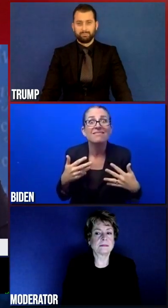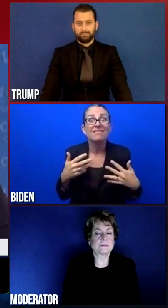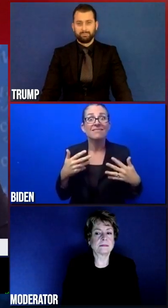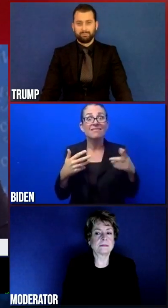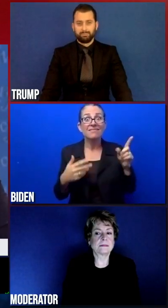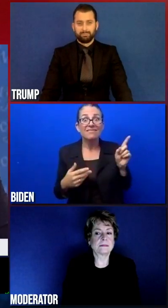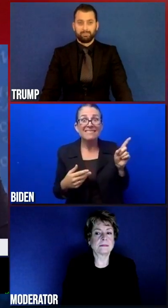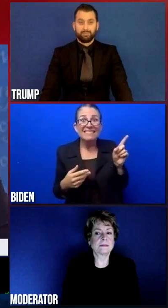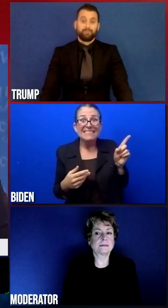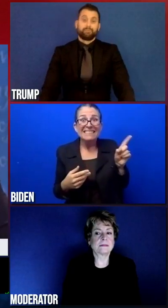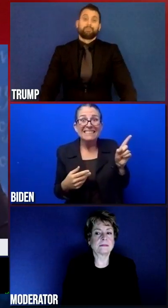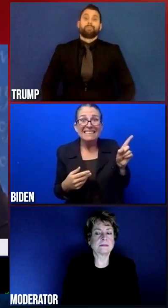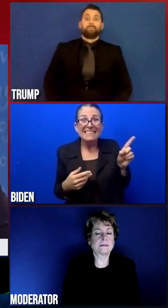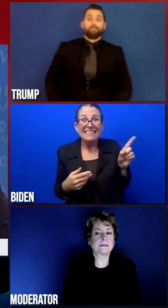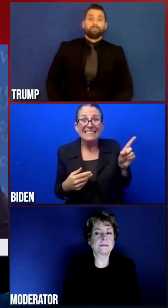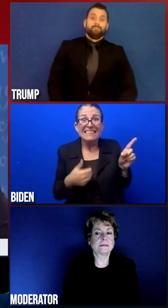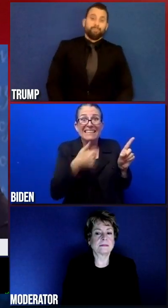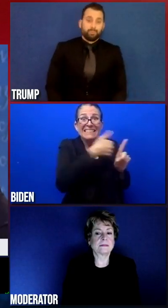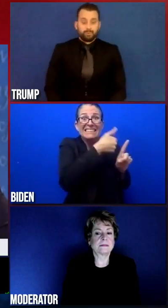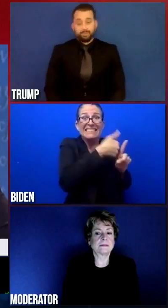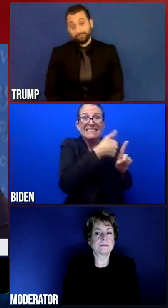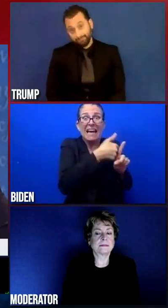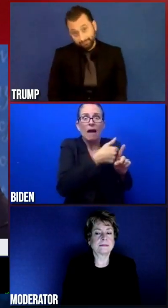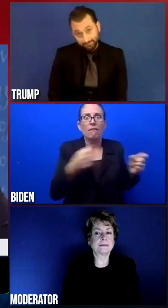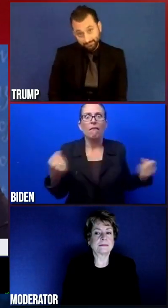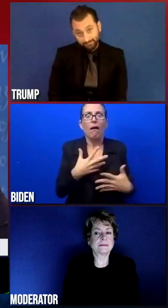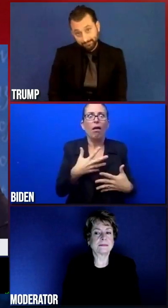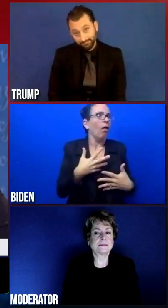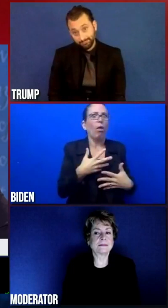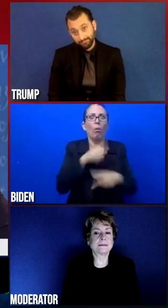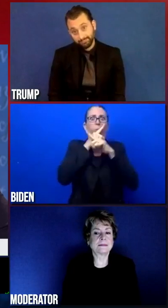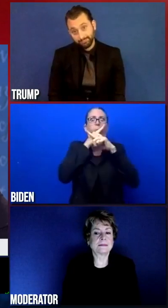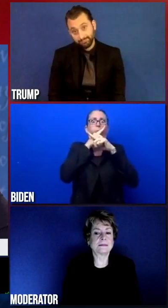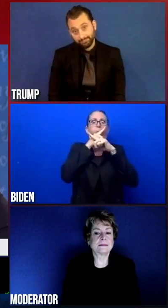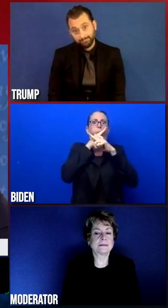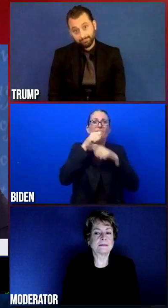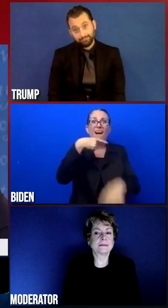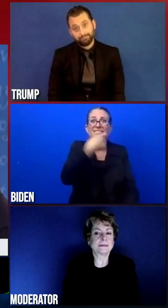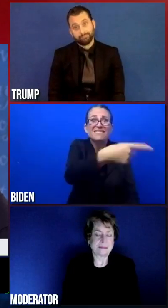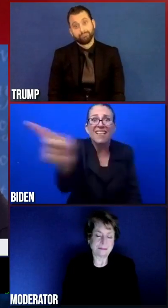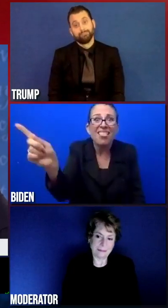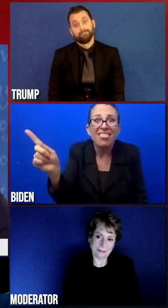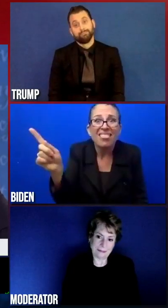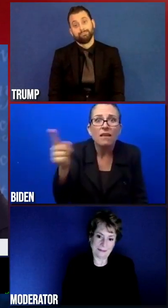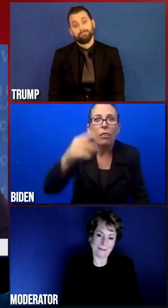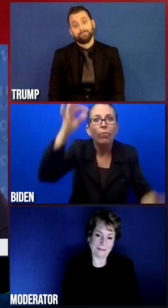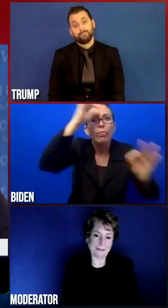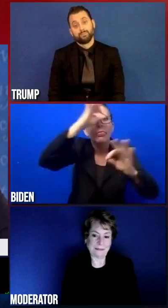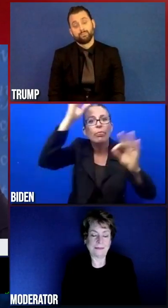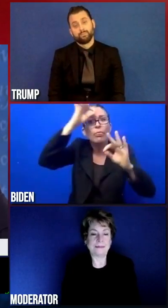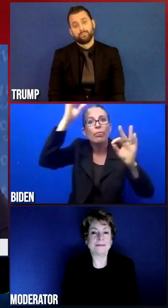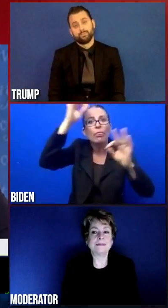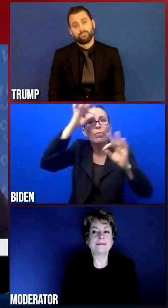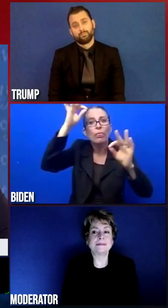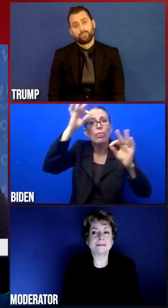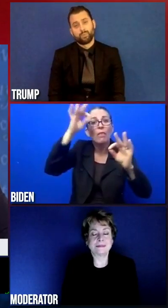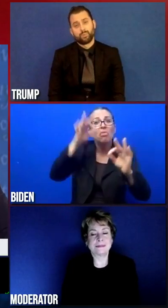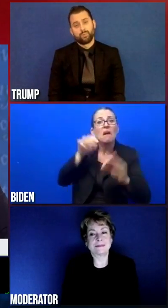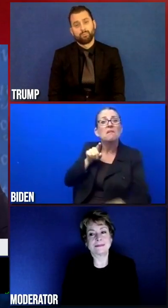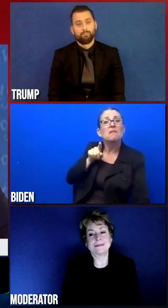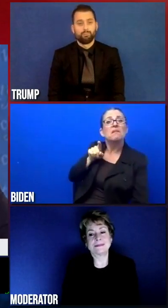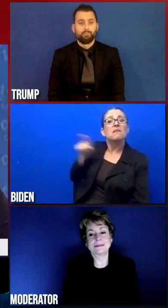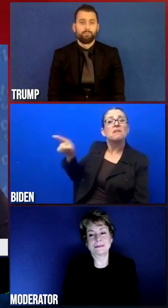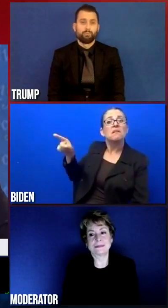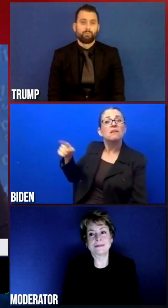we were insisting that the people we had on the ground in China should be able to go to Wuhan and determine for themselves how dangerous